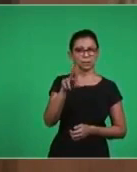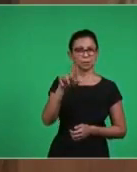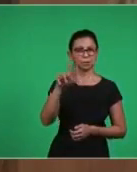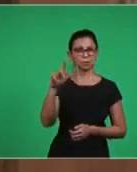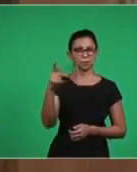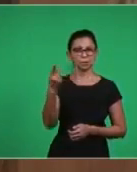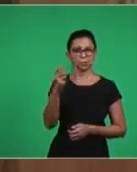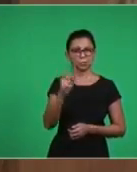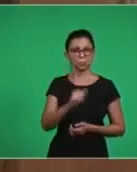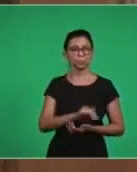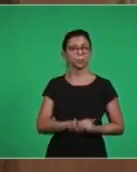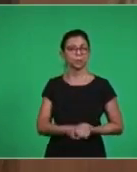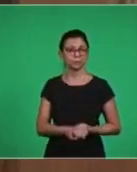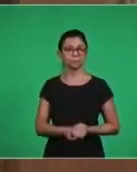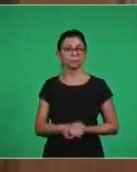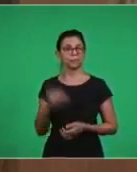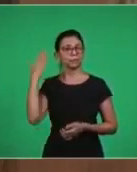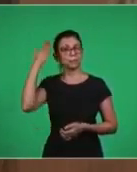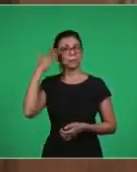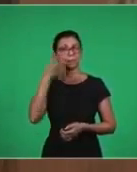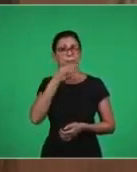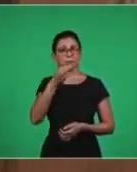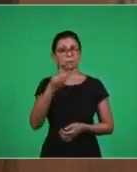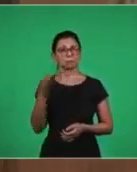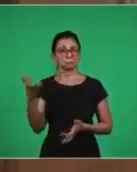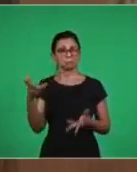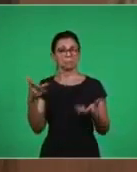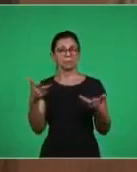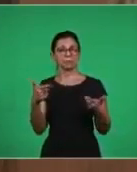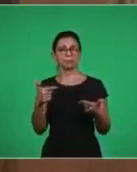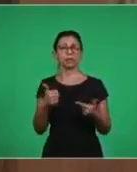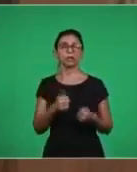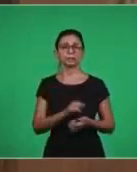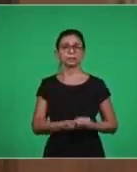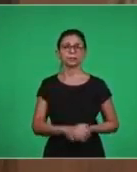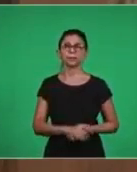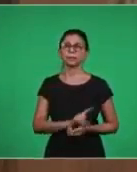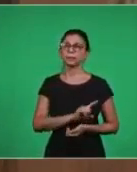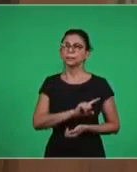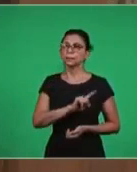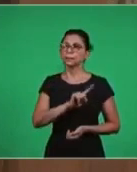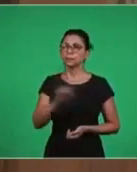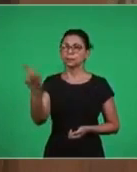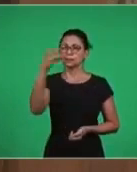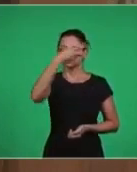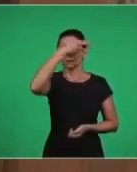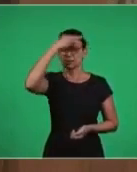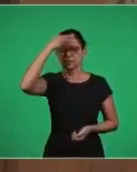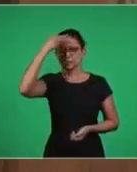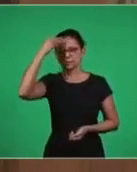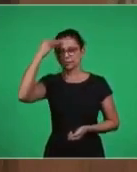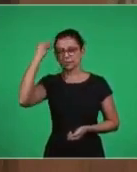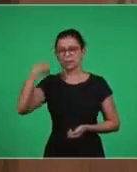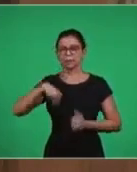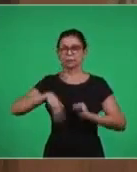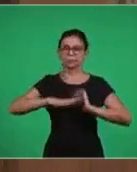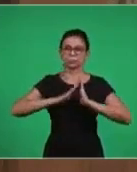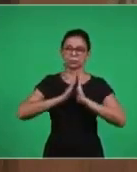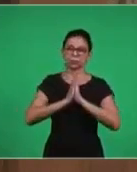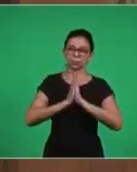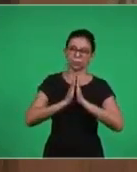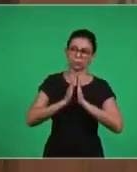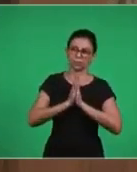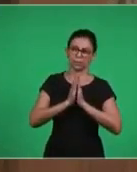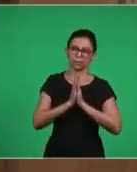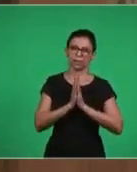amazing message, that comes from Pampulha on the 1st. So the bread, do not forget to be in prayer during this